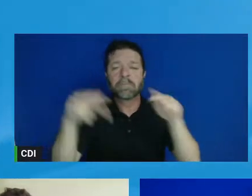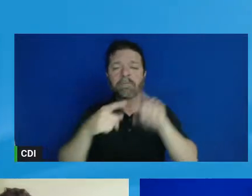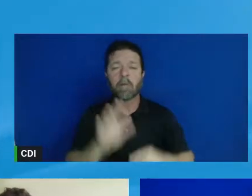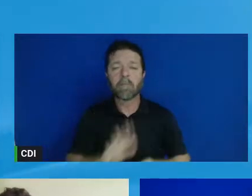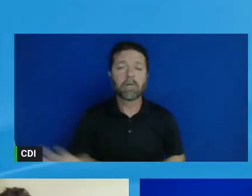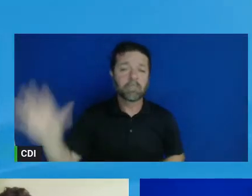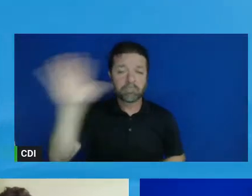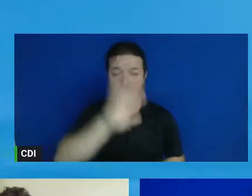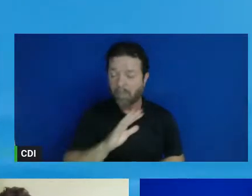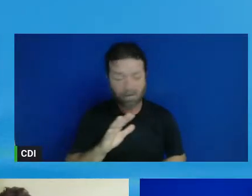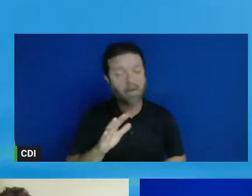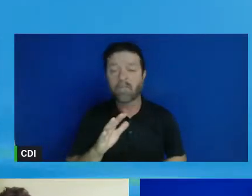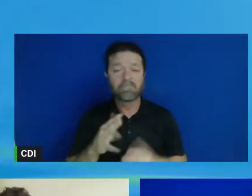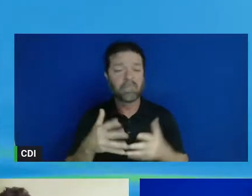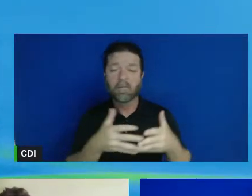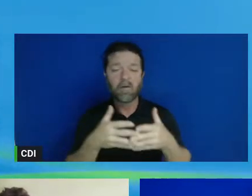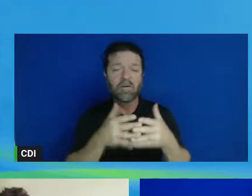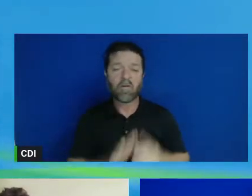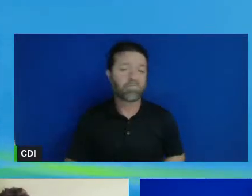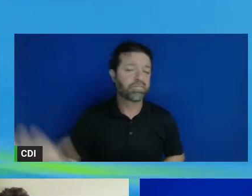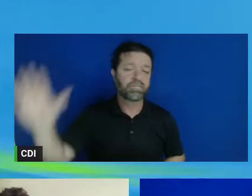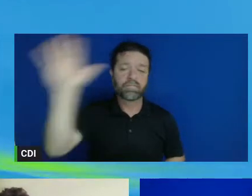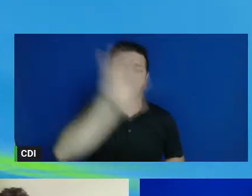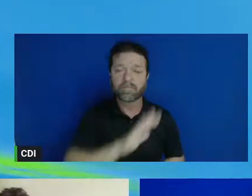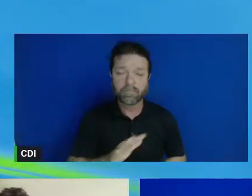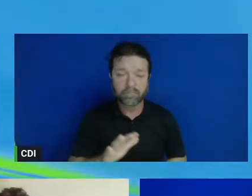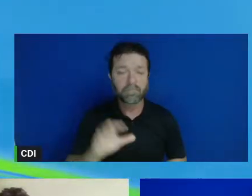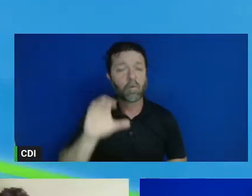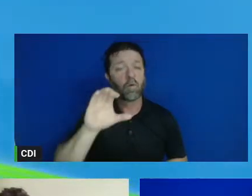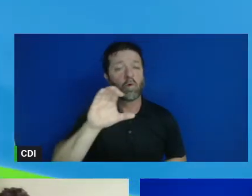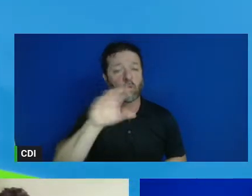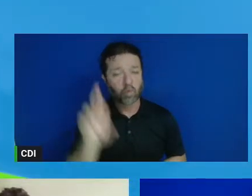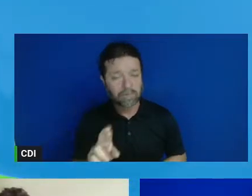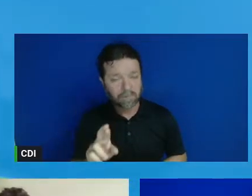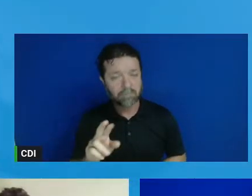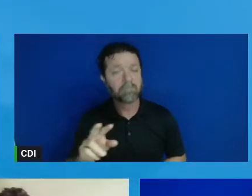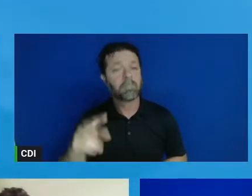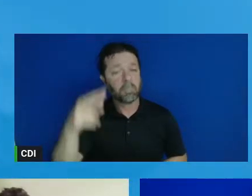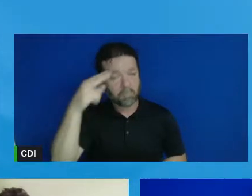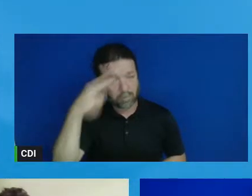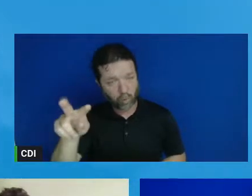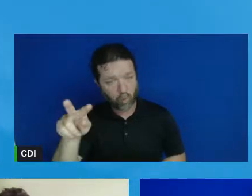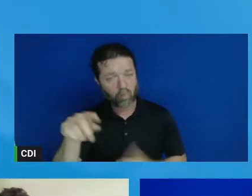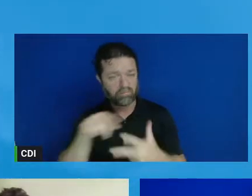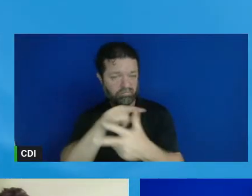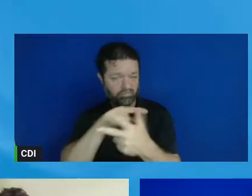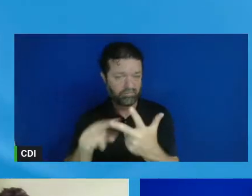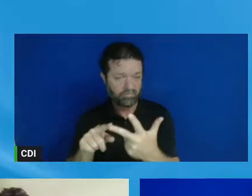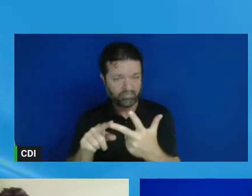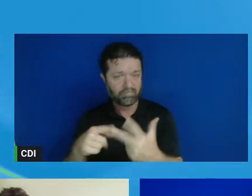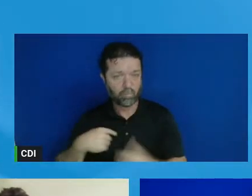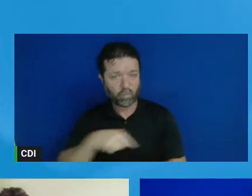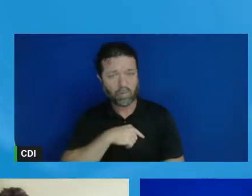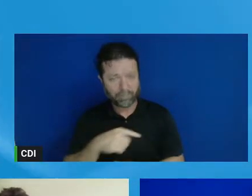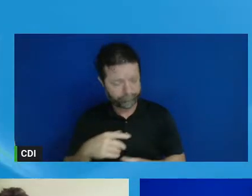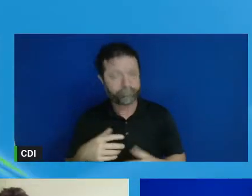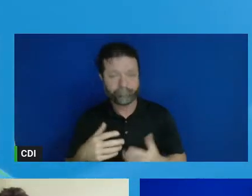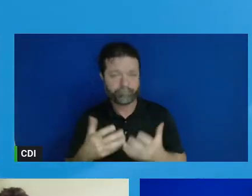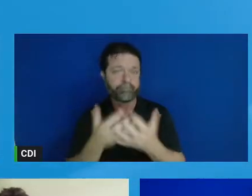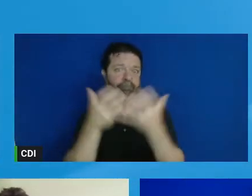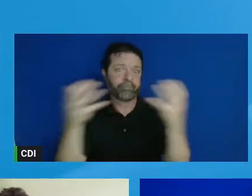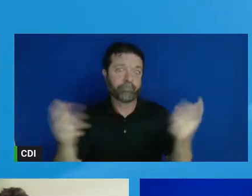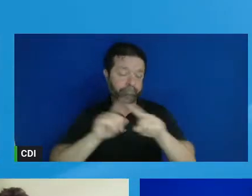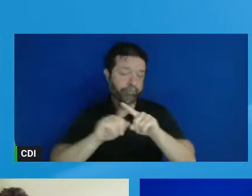the US, from Costa Rica and Mexico too. So we've seen all kinds of different working environments, right?